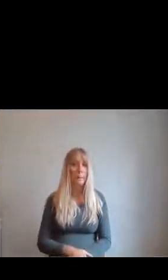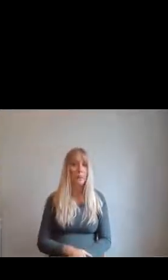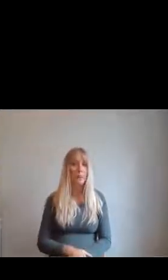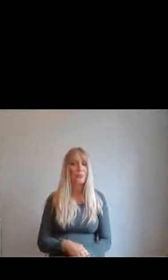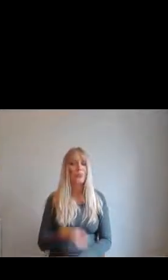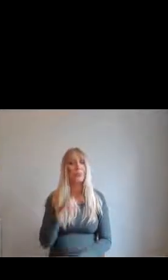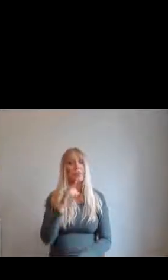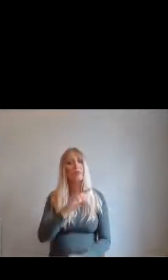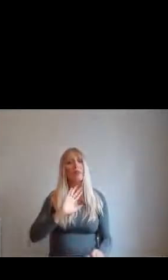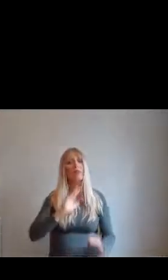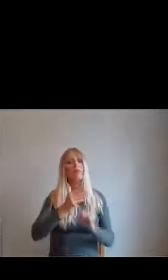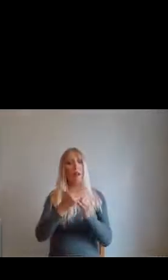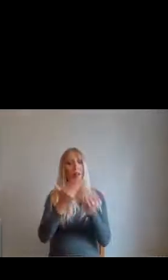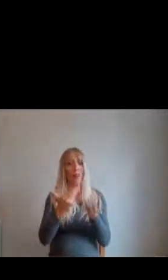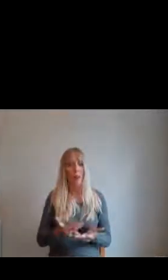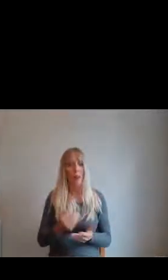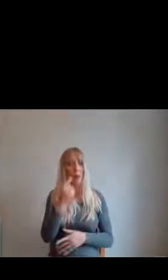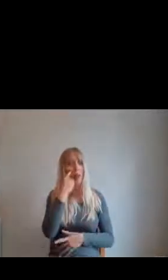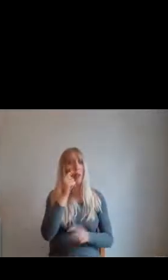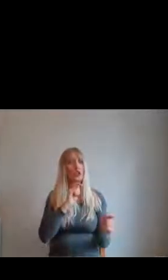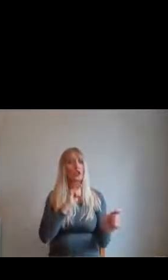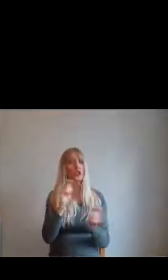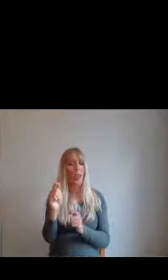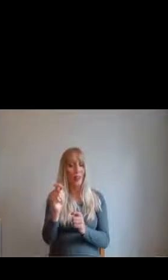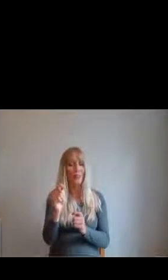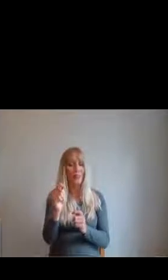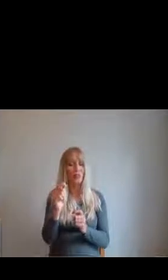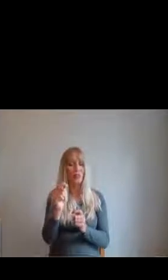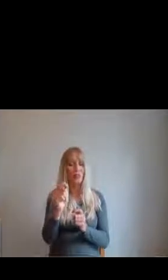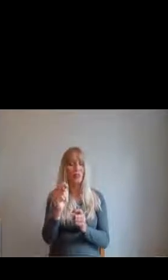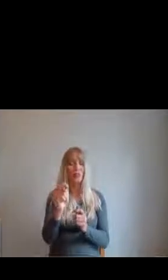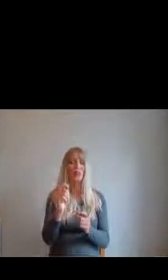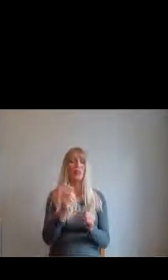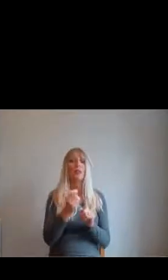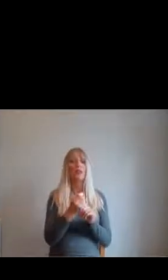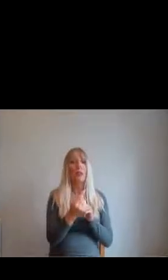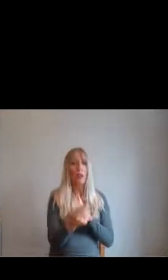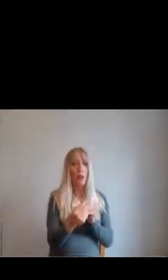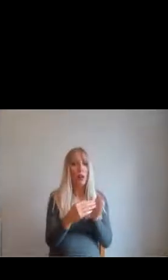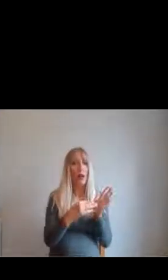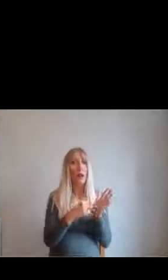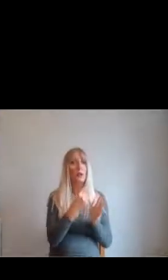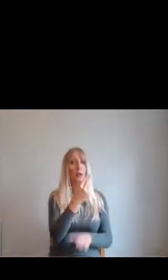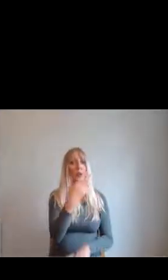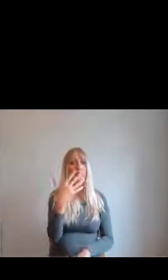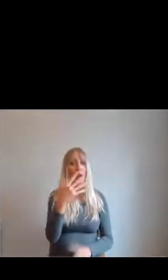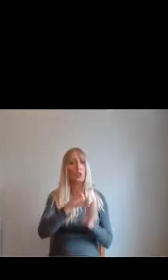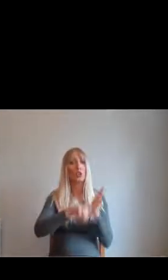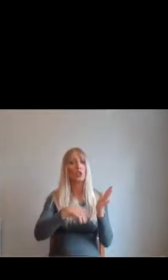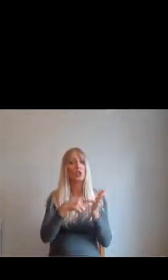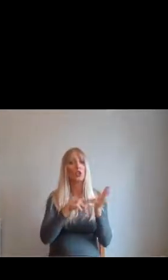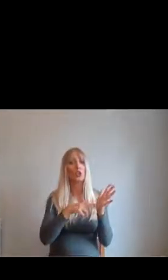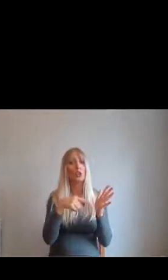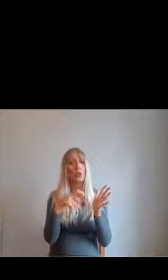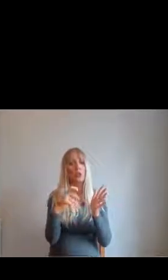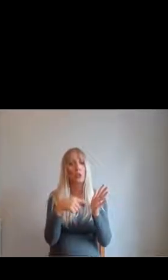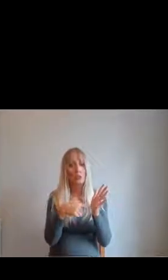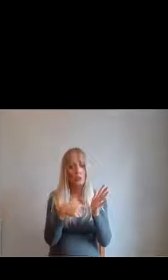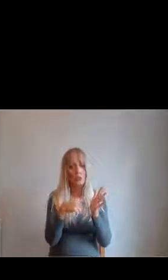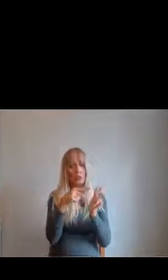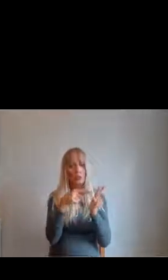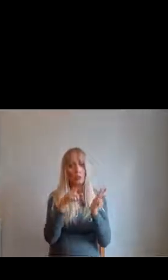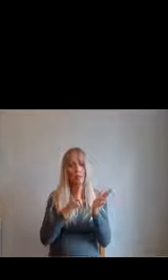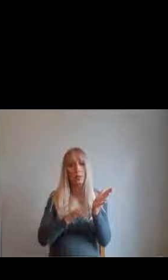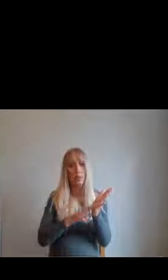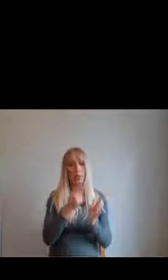So lastly, we'll take a look at the refinements in the area near and including junction 29 of the M25.